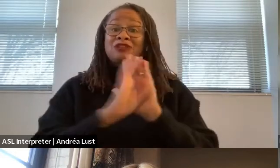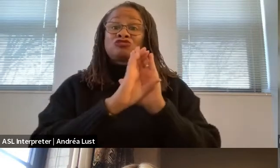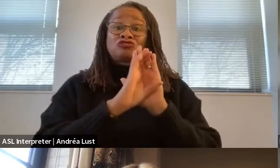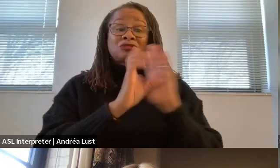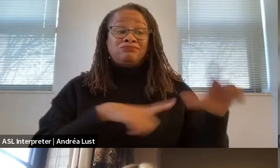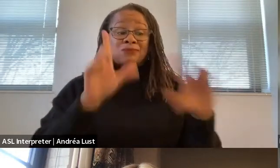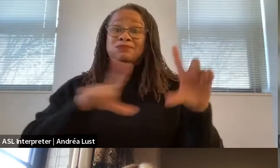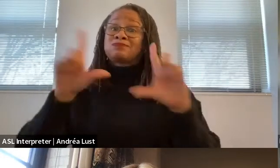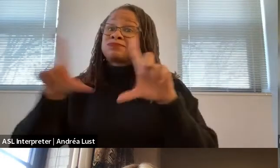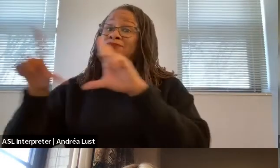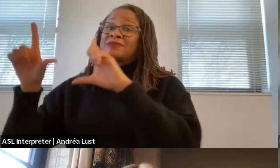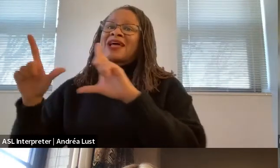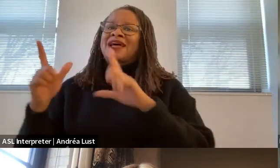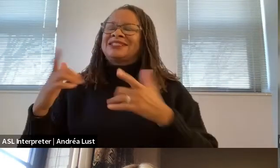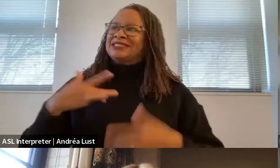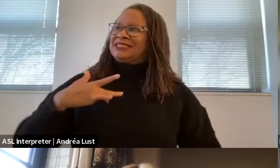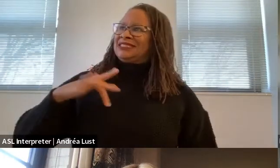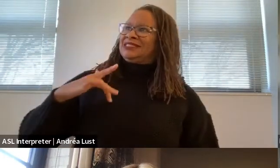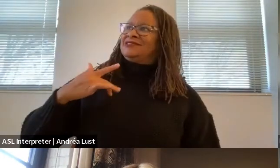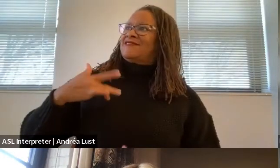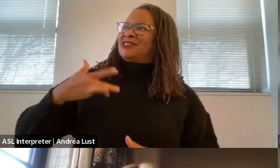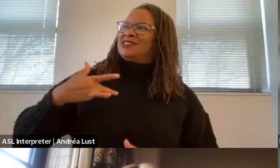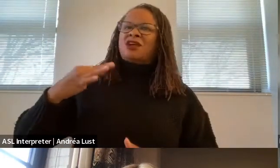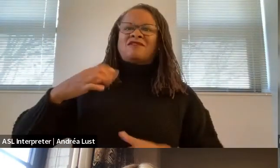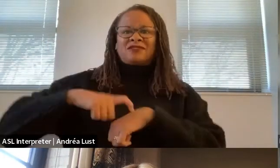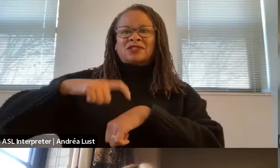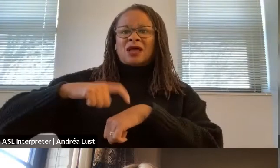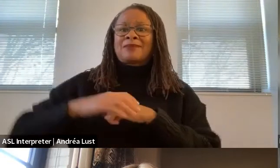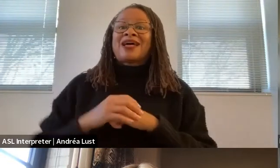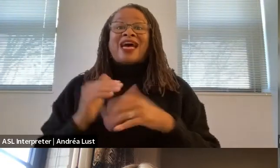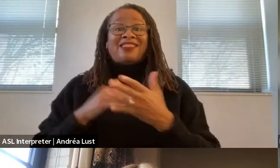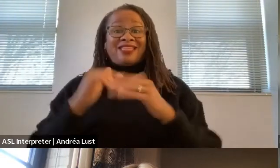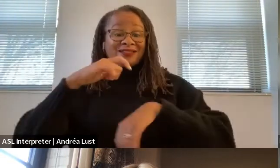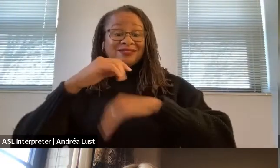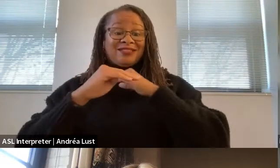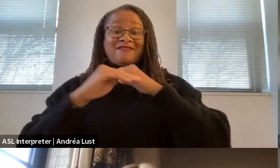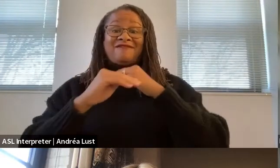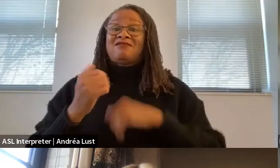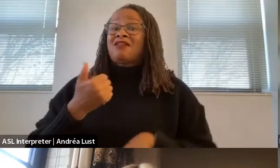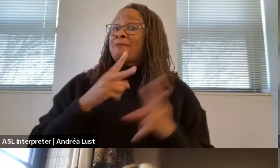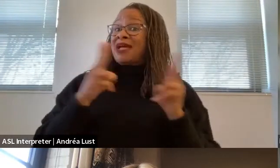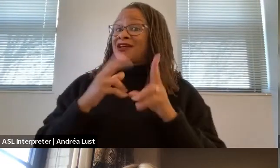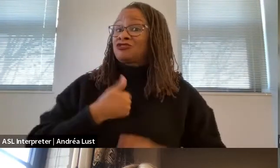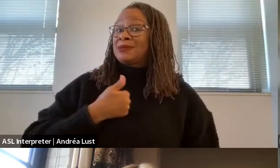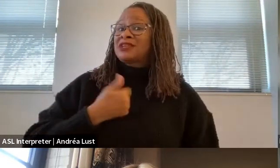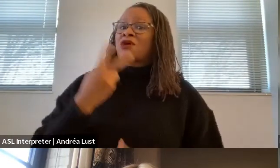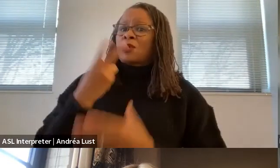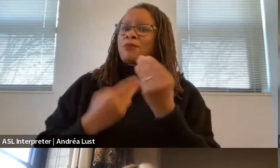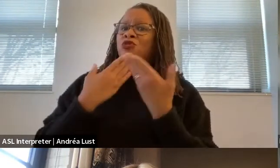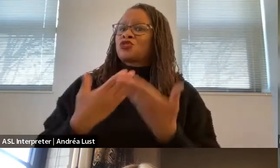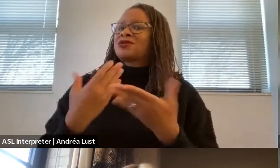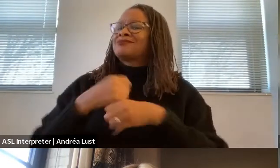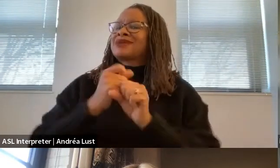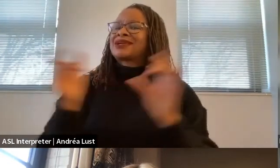time. And I think on that level, my editor and I, we both like quite good at making